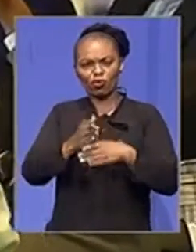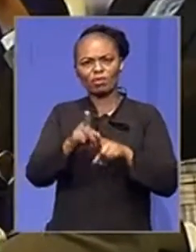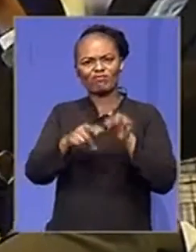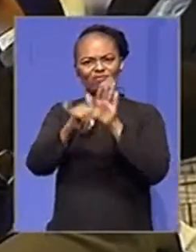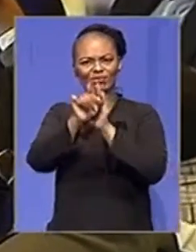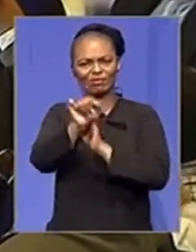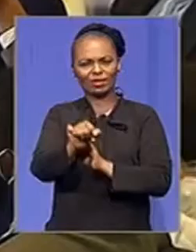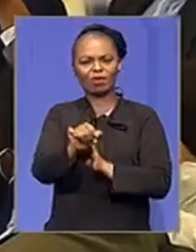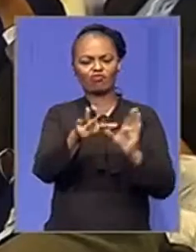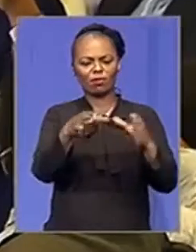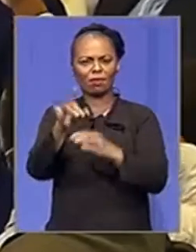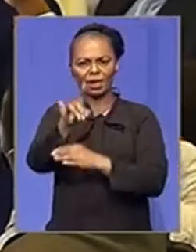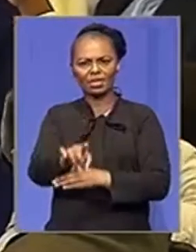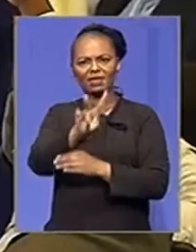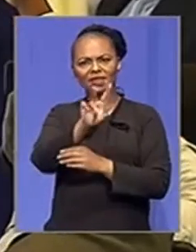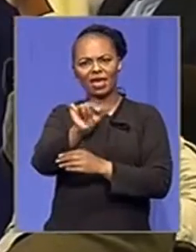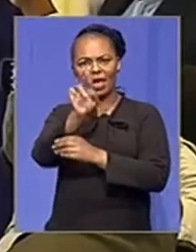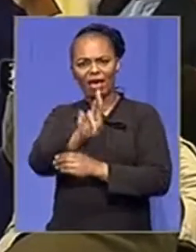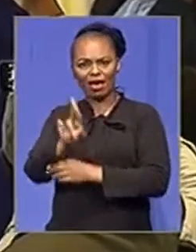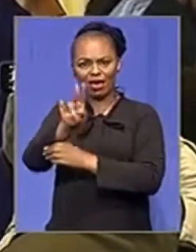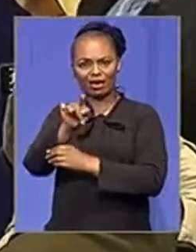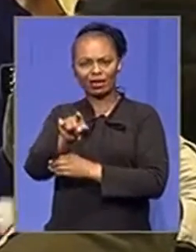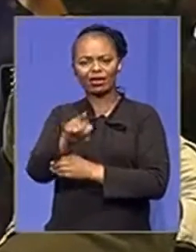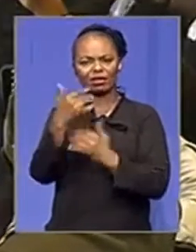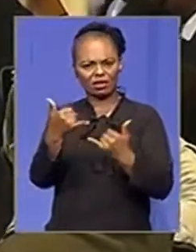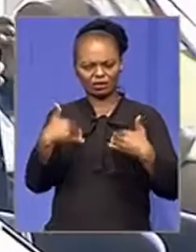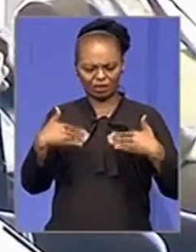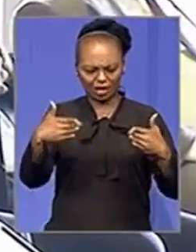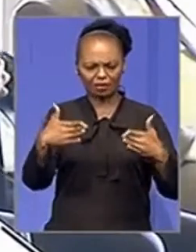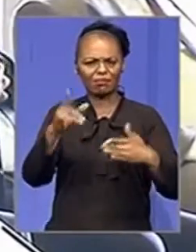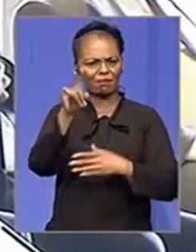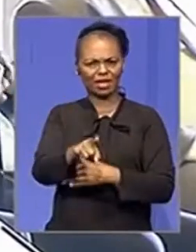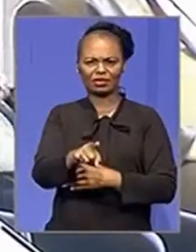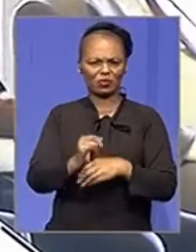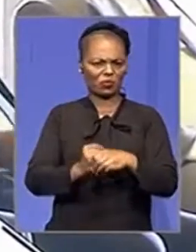bomalokwane ga mmogo le gore VAR e swanetše go thoma go šomišwa ka ponyo ya leihlo.